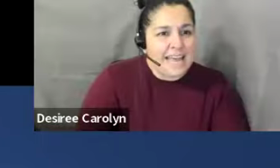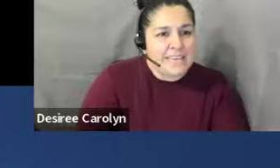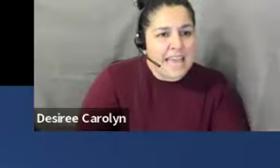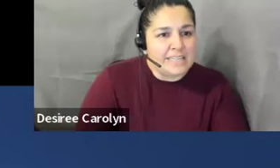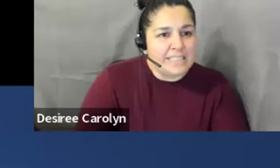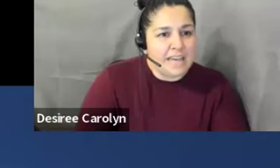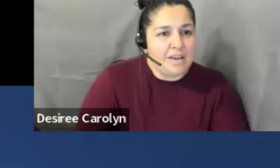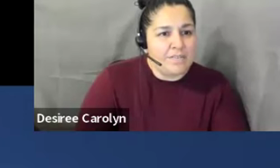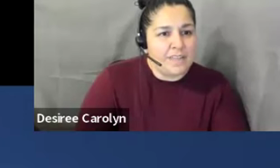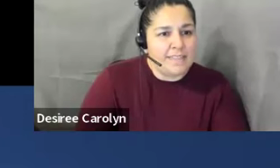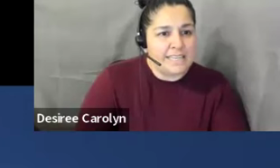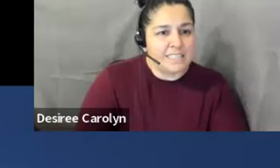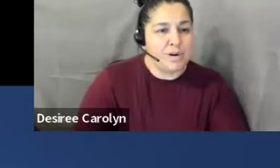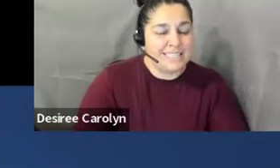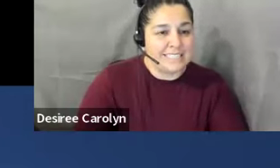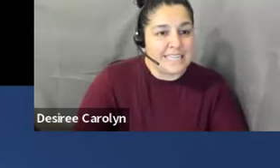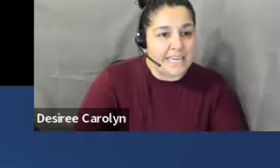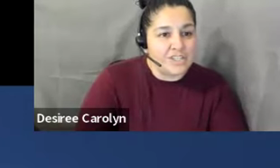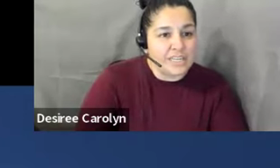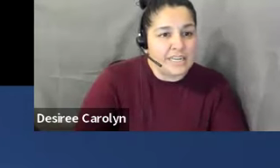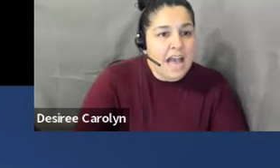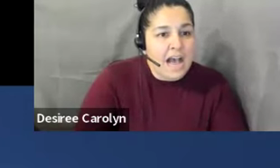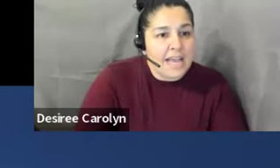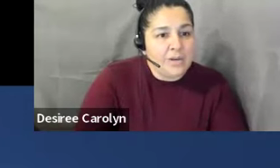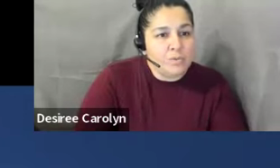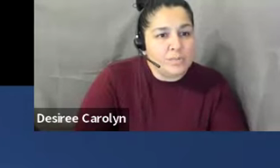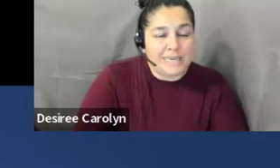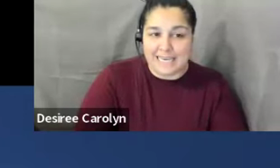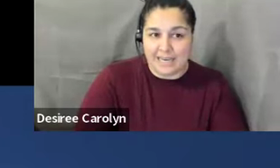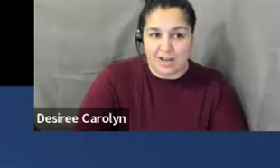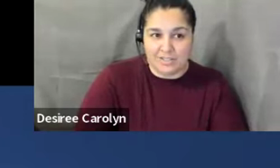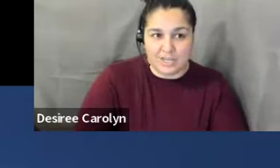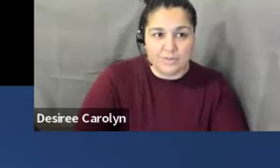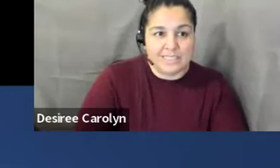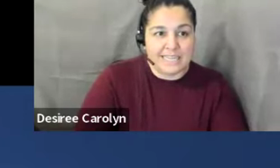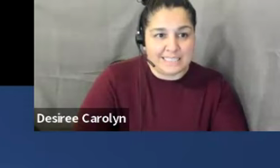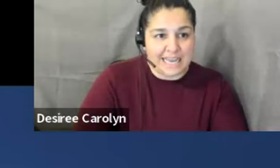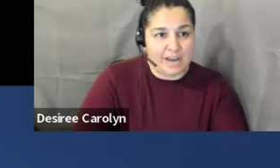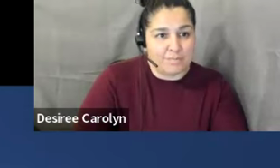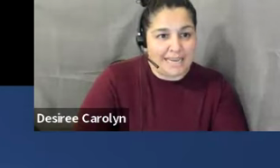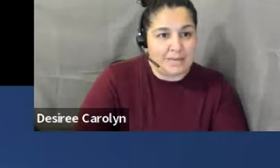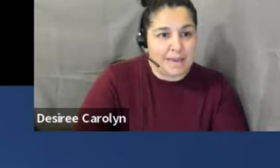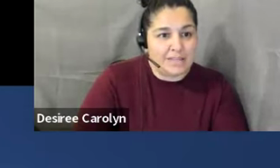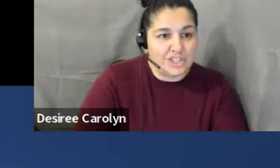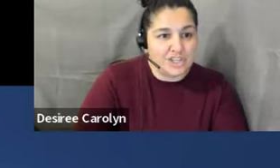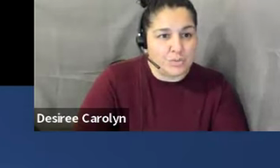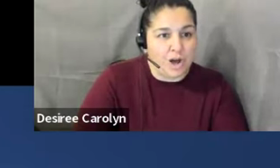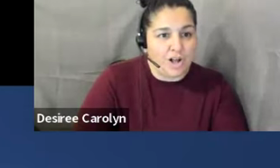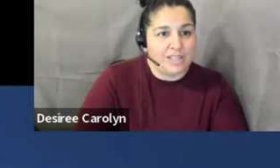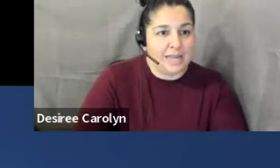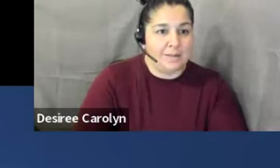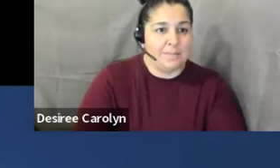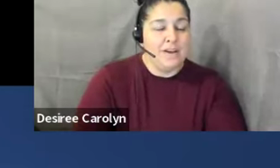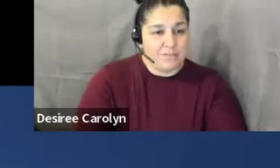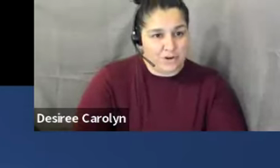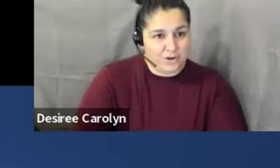Okay, and at the end of this presentation, I will be also sending out my email to you